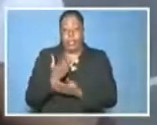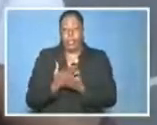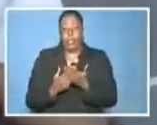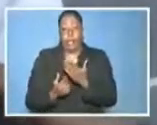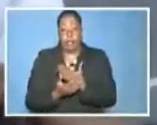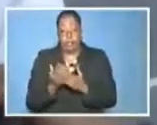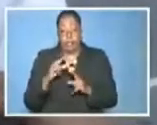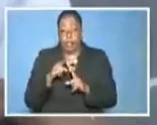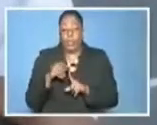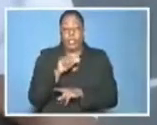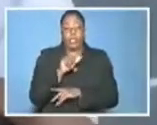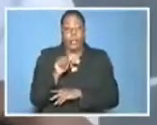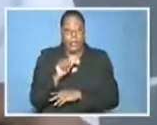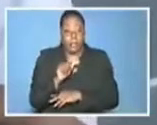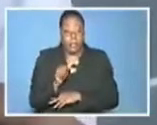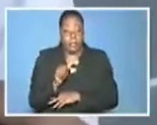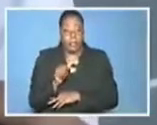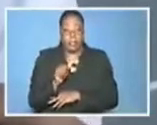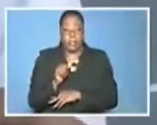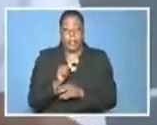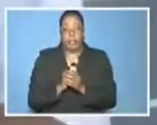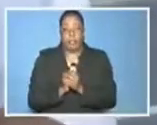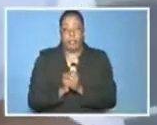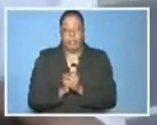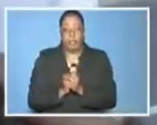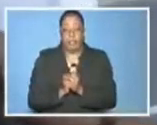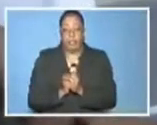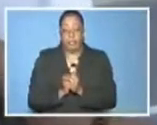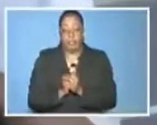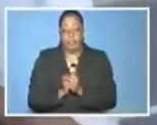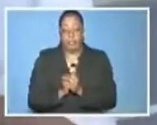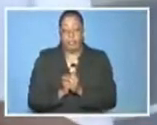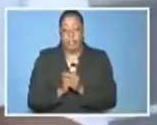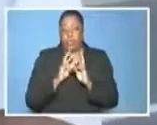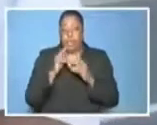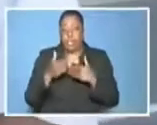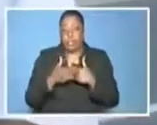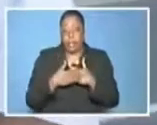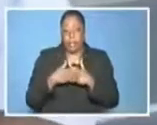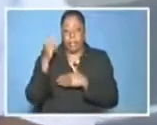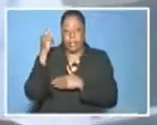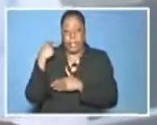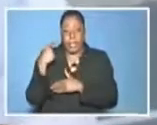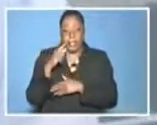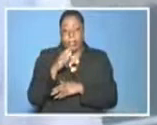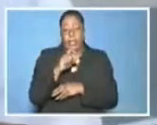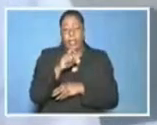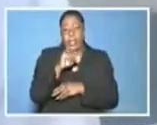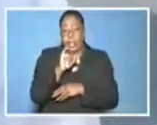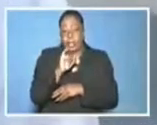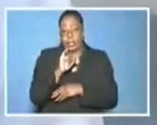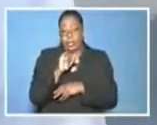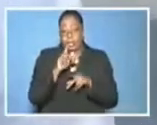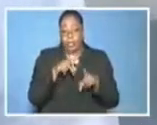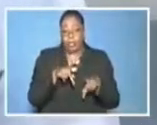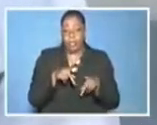And certainly the feedback we've received, both from the taxi operators, guests who take the rental cars out, is that, you